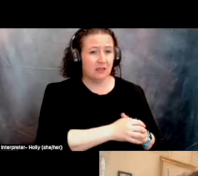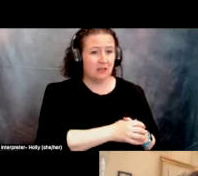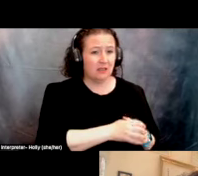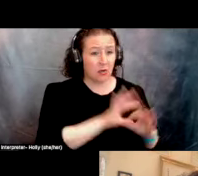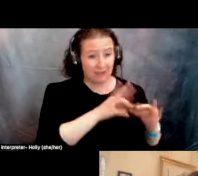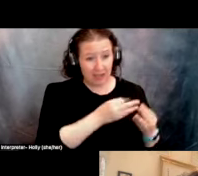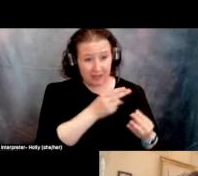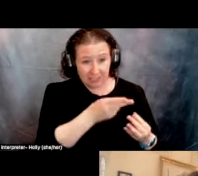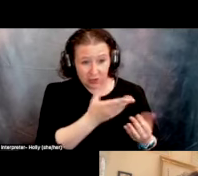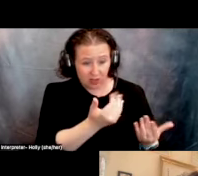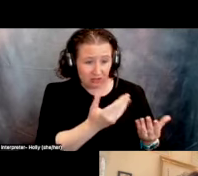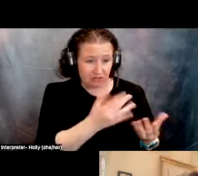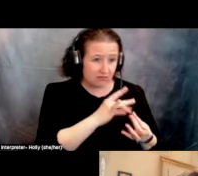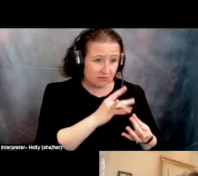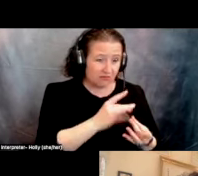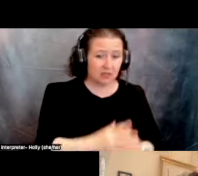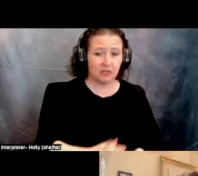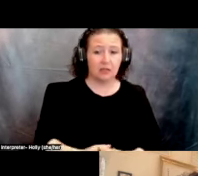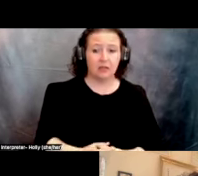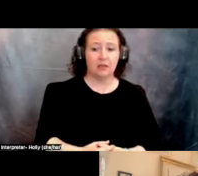history?